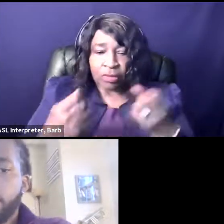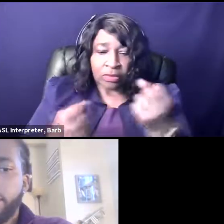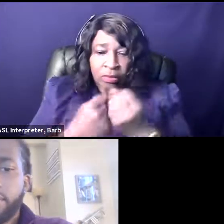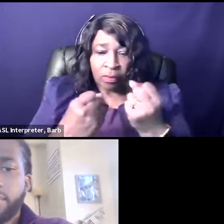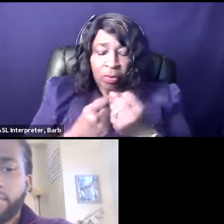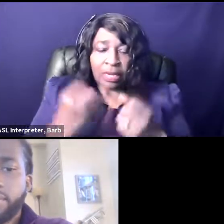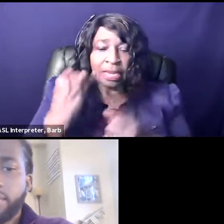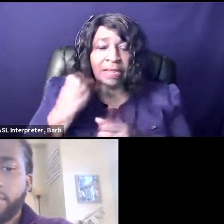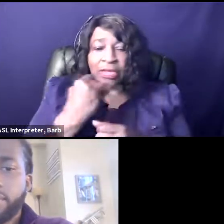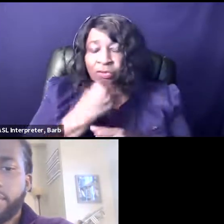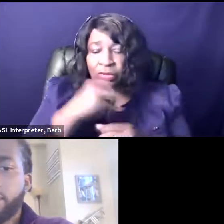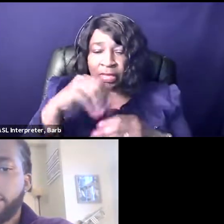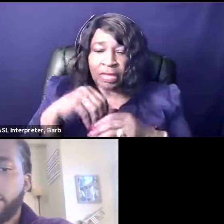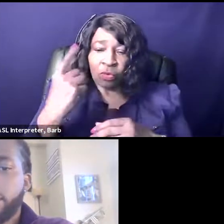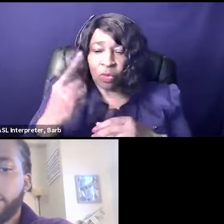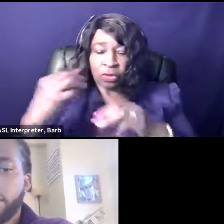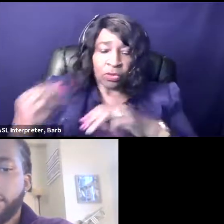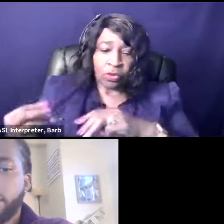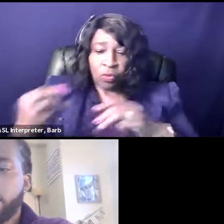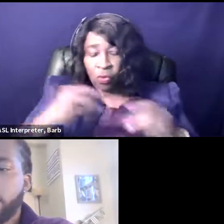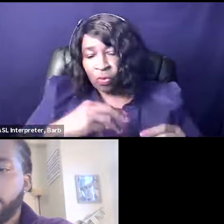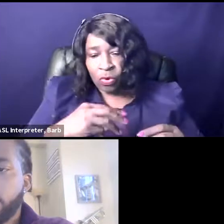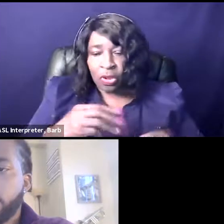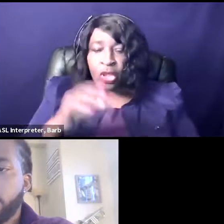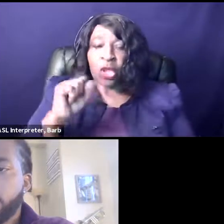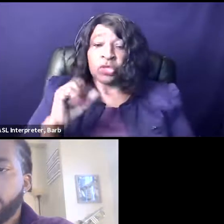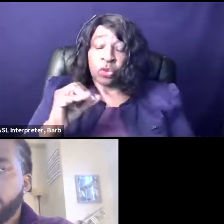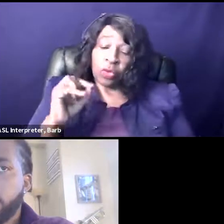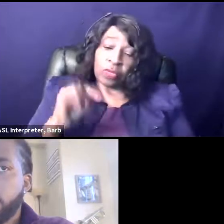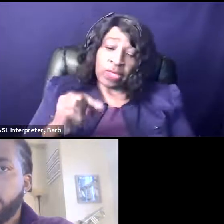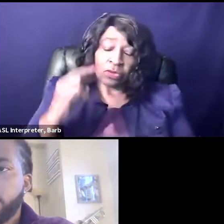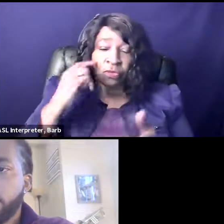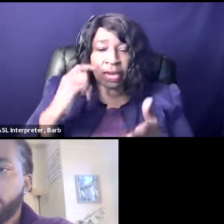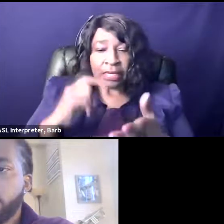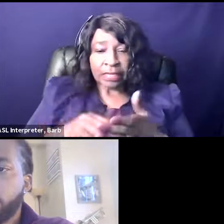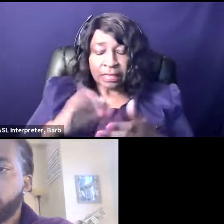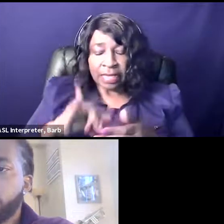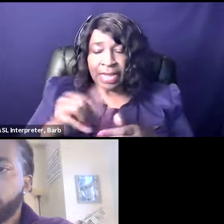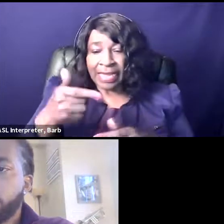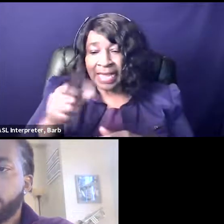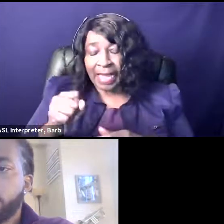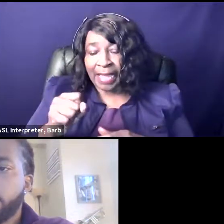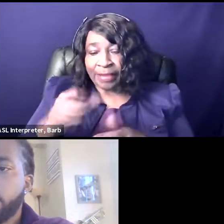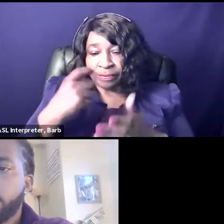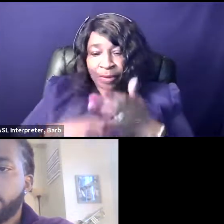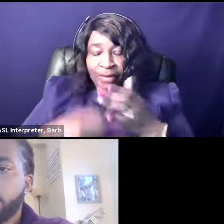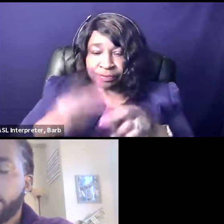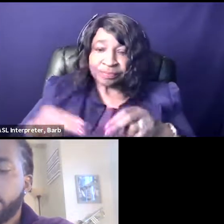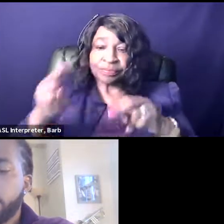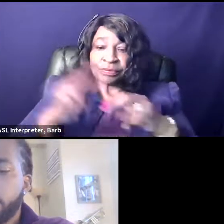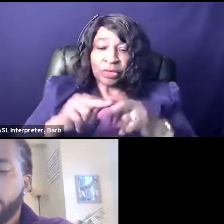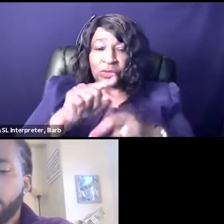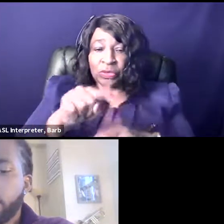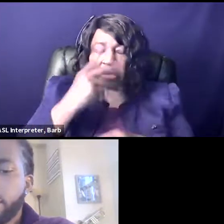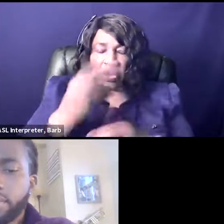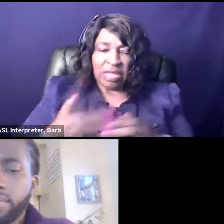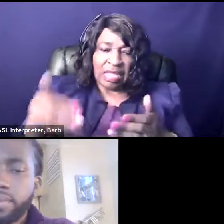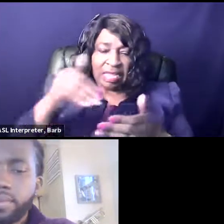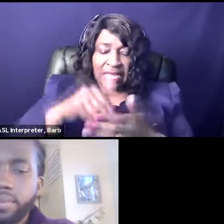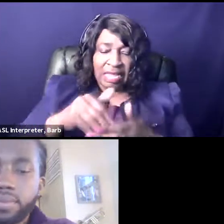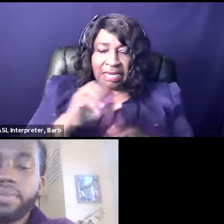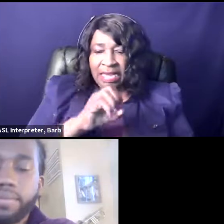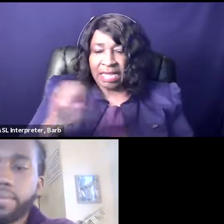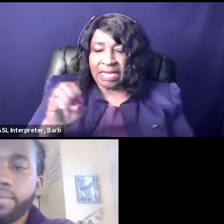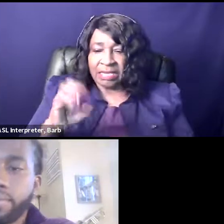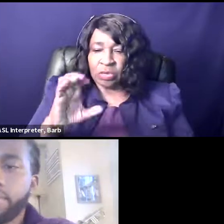And so this recognition that, because gas prices were going up, and we saw this again on the East Coast just a couple of weeks